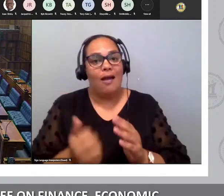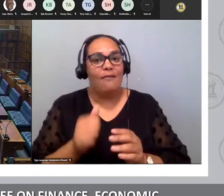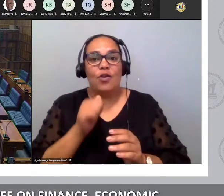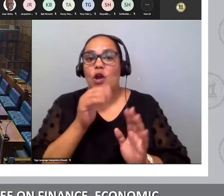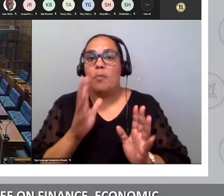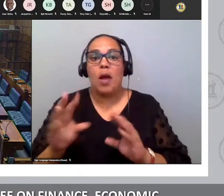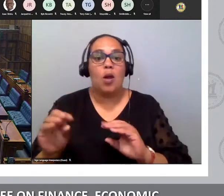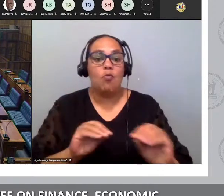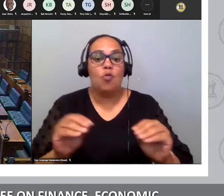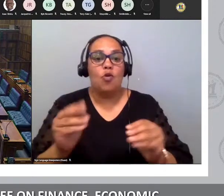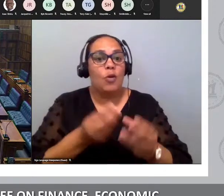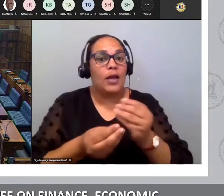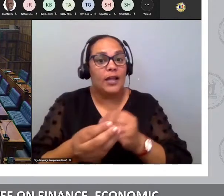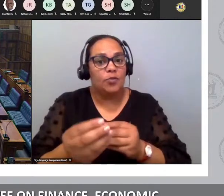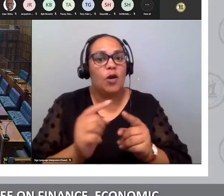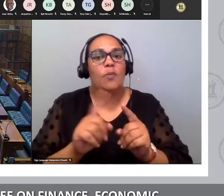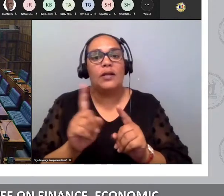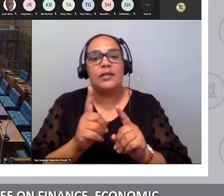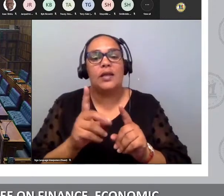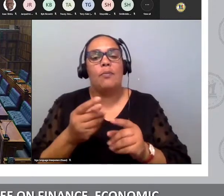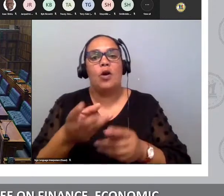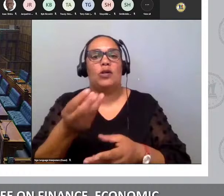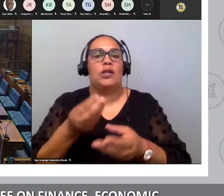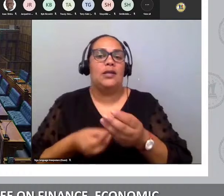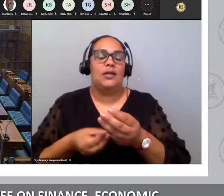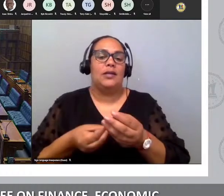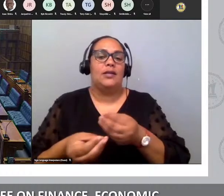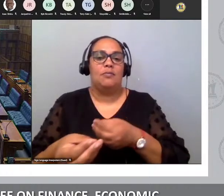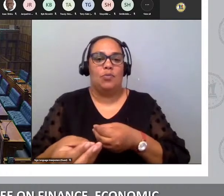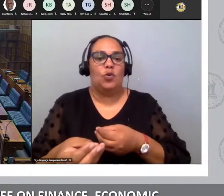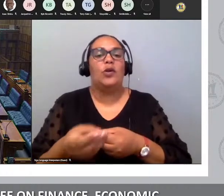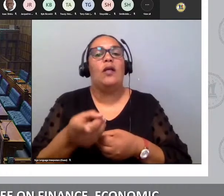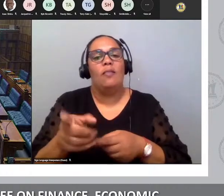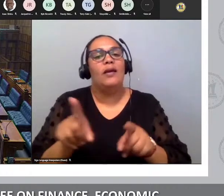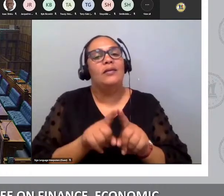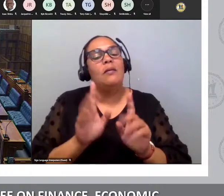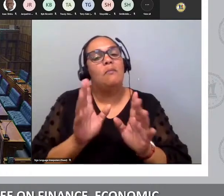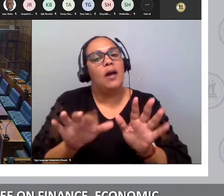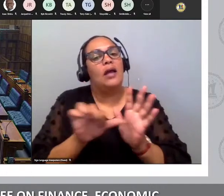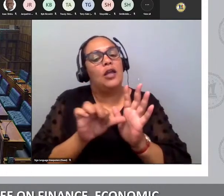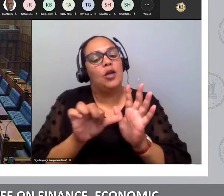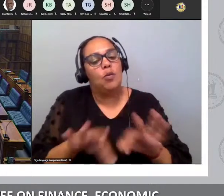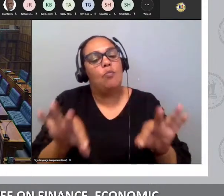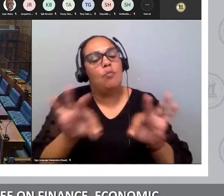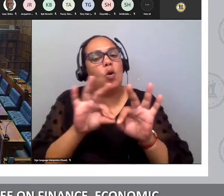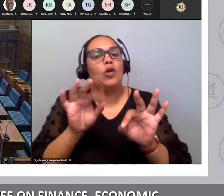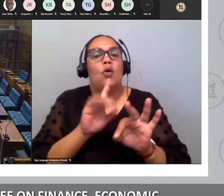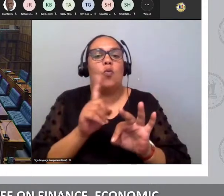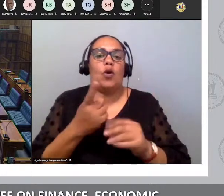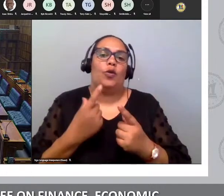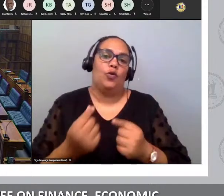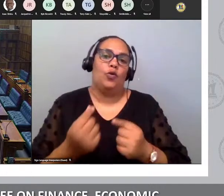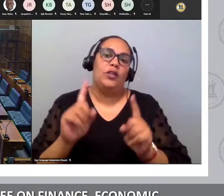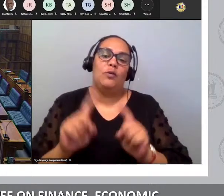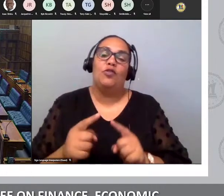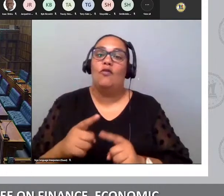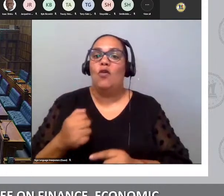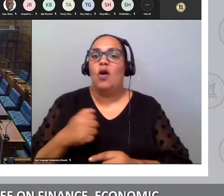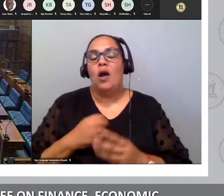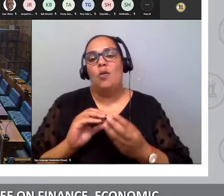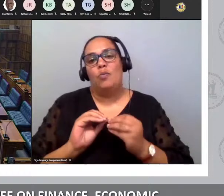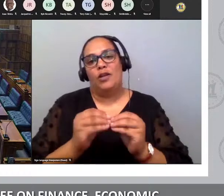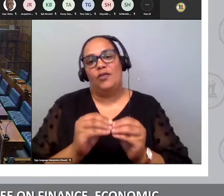just the movement of exports but also in terms of imports that's just as just as important with regards to what that does especially for our our